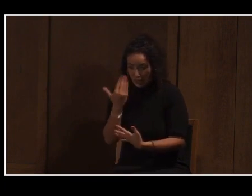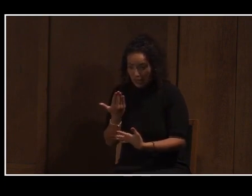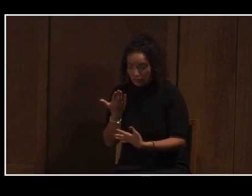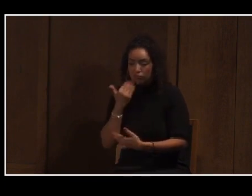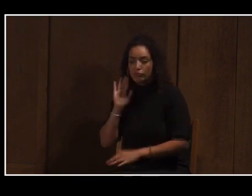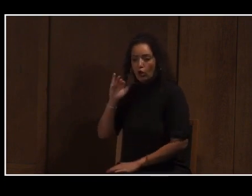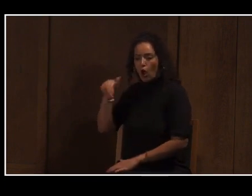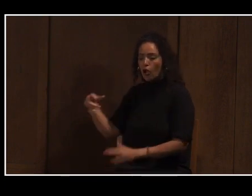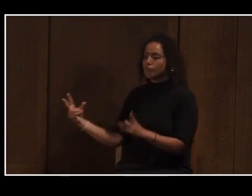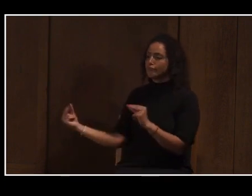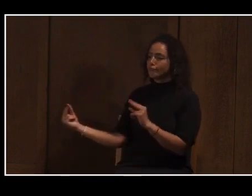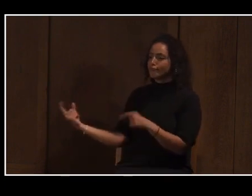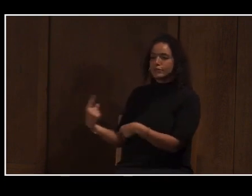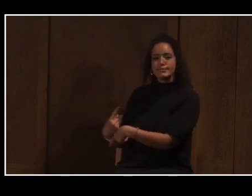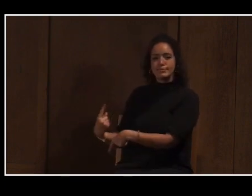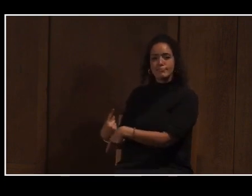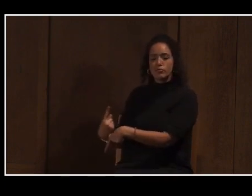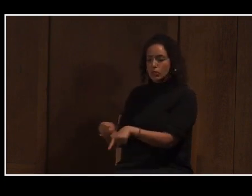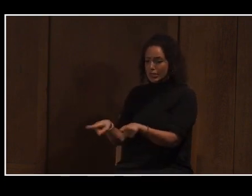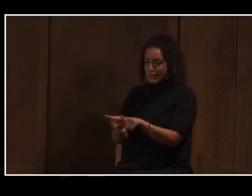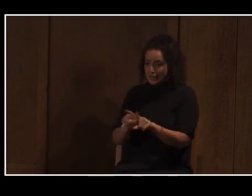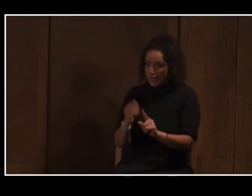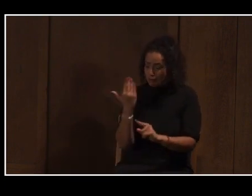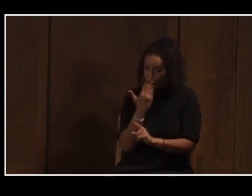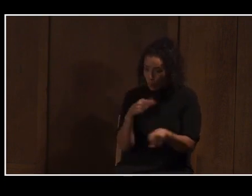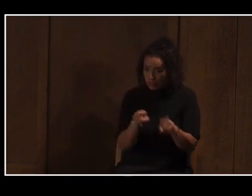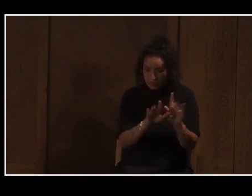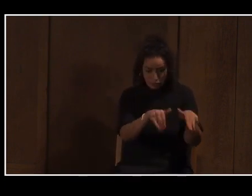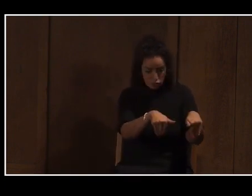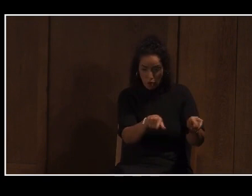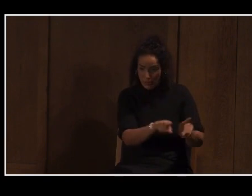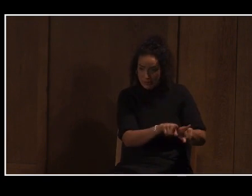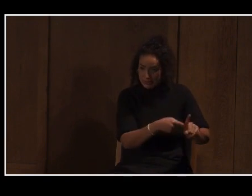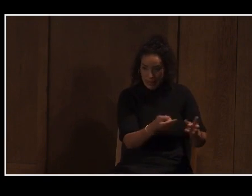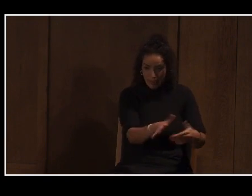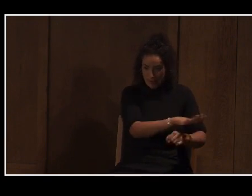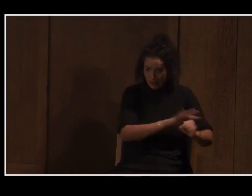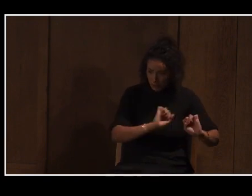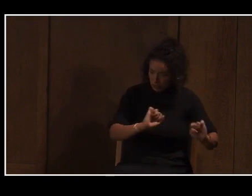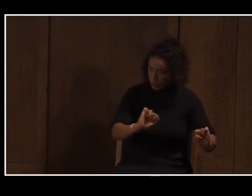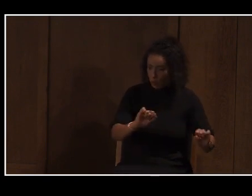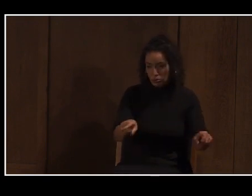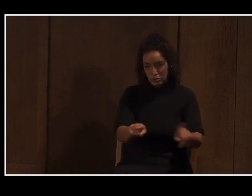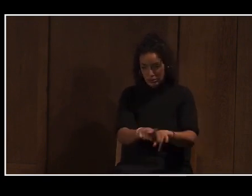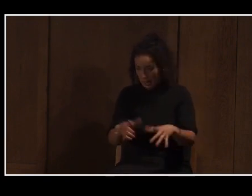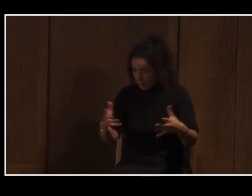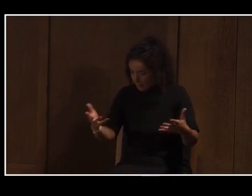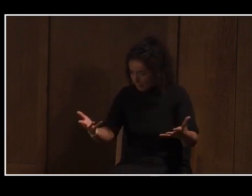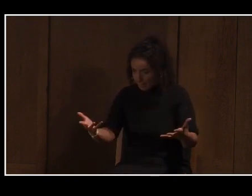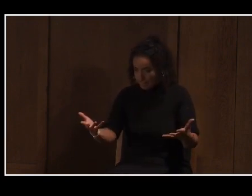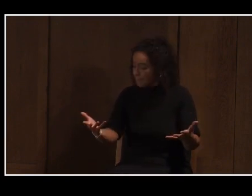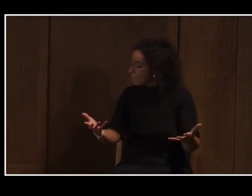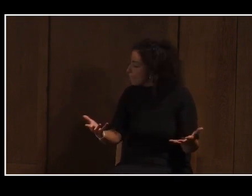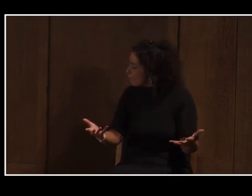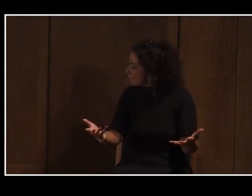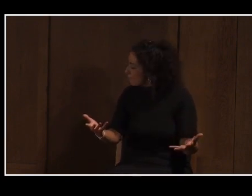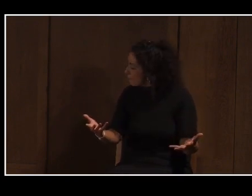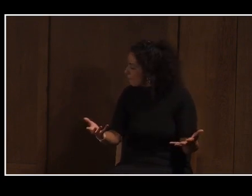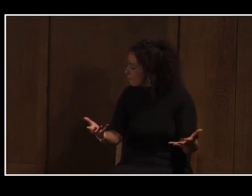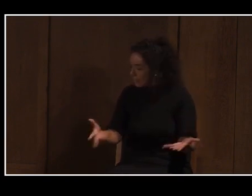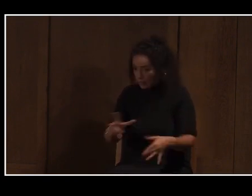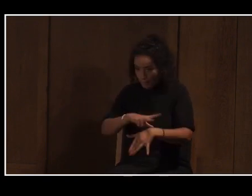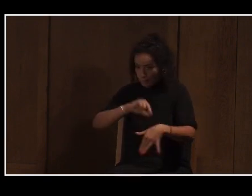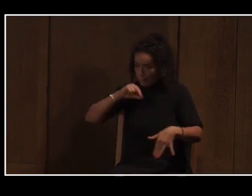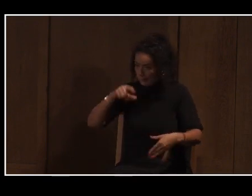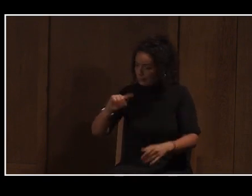you can talk at school, it's not how you can talk in the shops, it's not how you can talk in ends, it's not how you can talk to like, I don't know, the